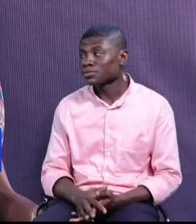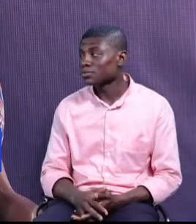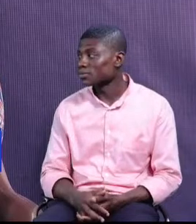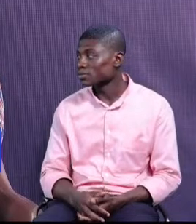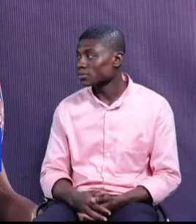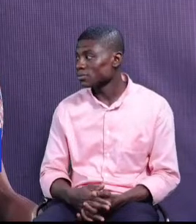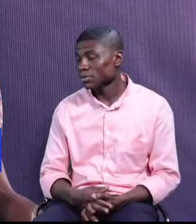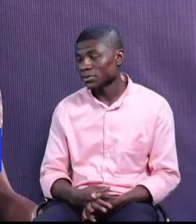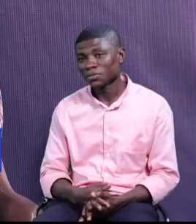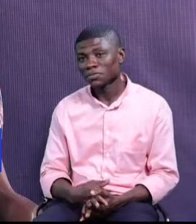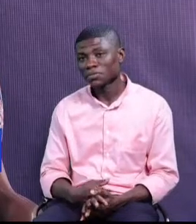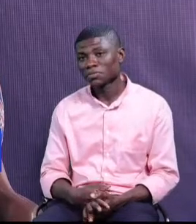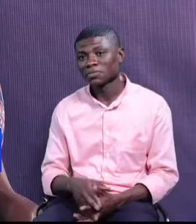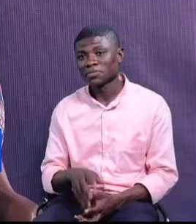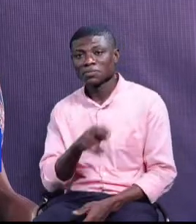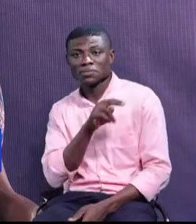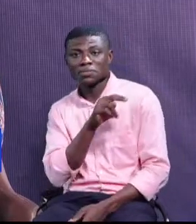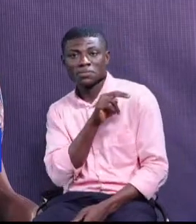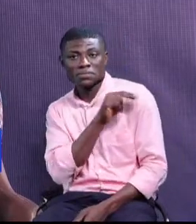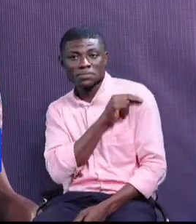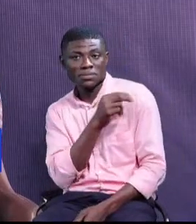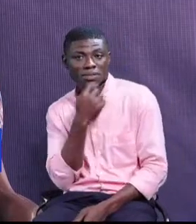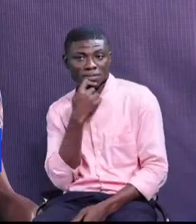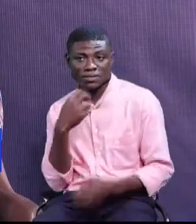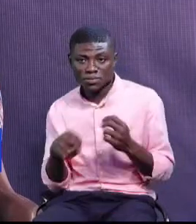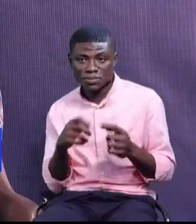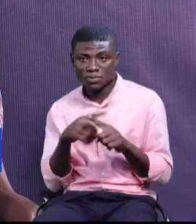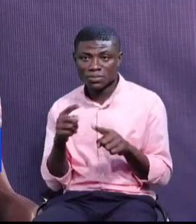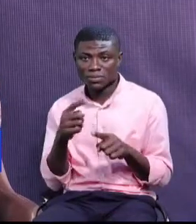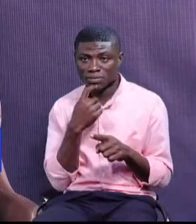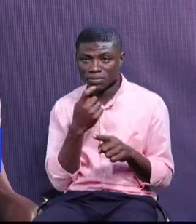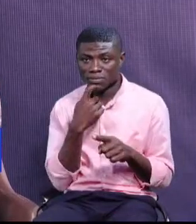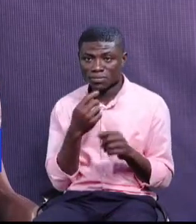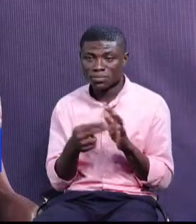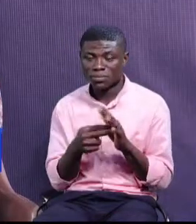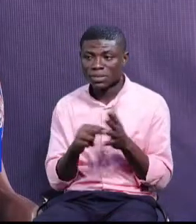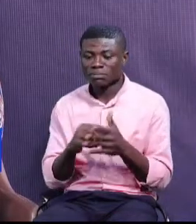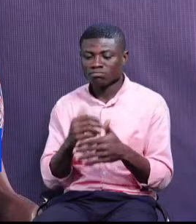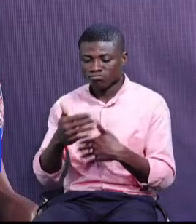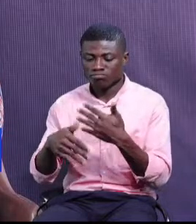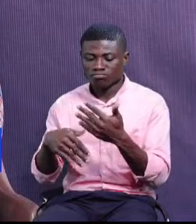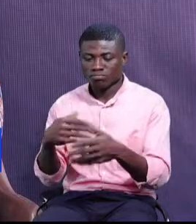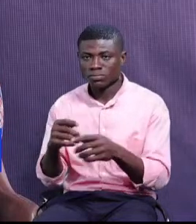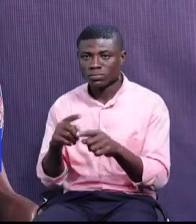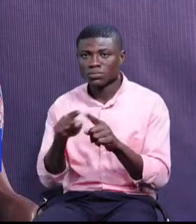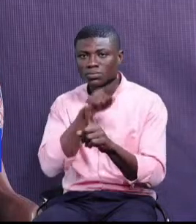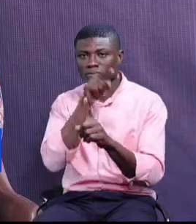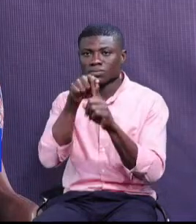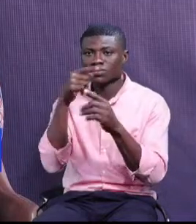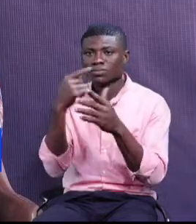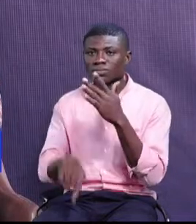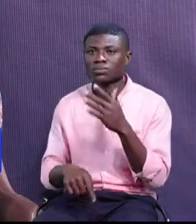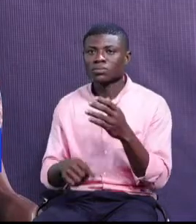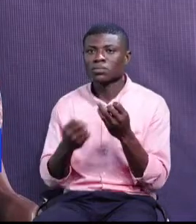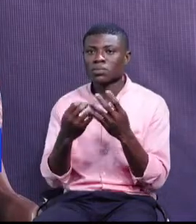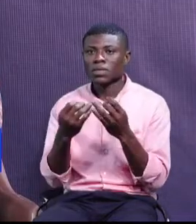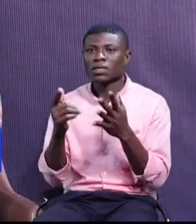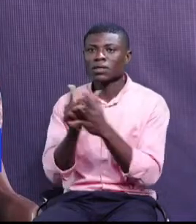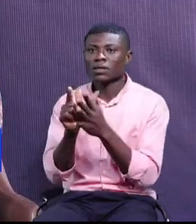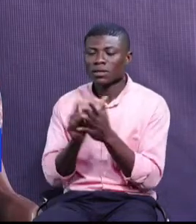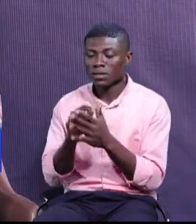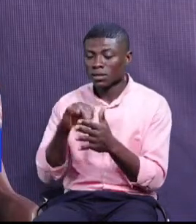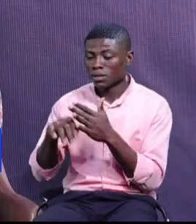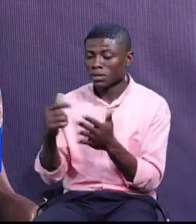Nadia wouldn't say it's much of a problem, but it is a daunting task. Yeah. The point is that there are several laws